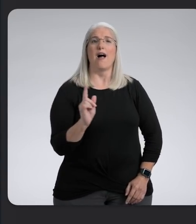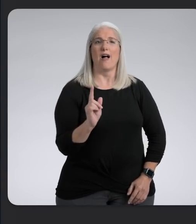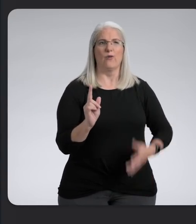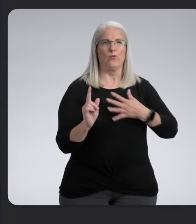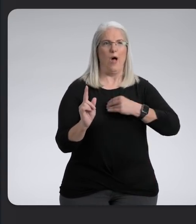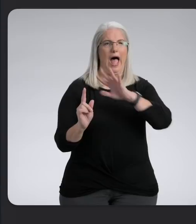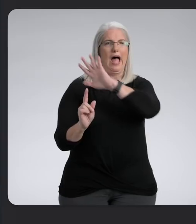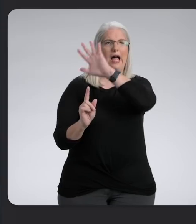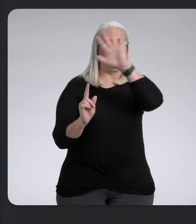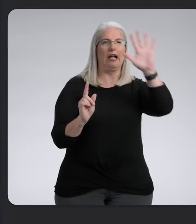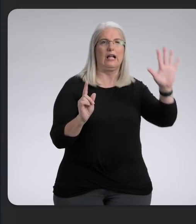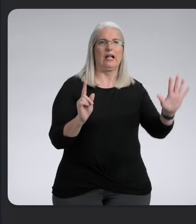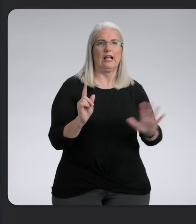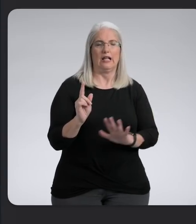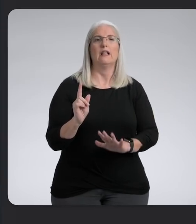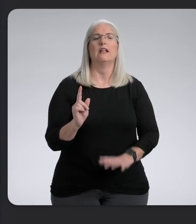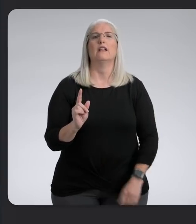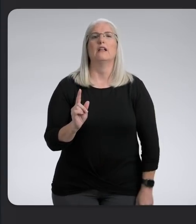room.